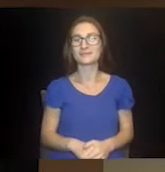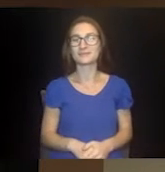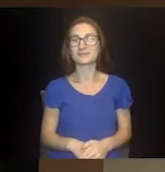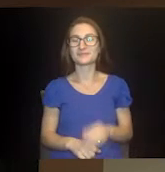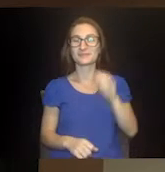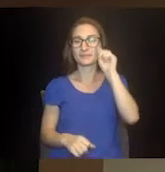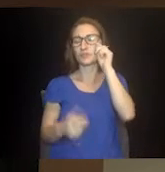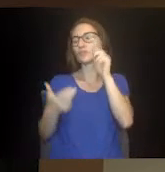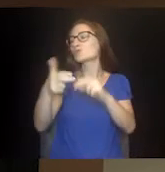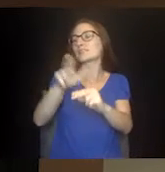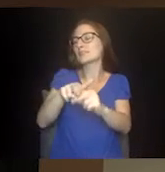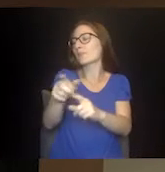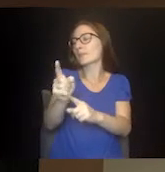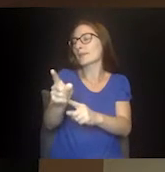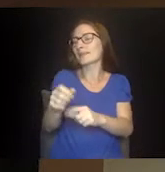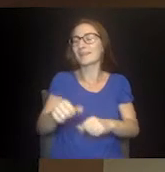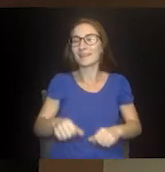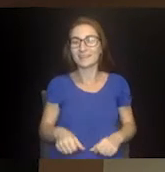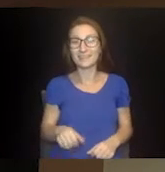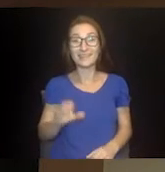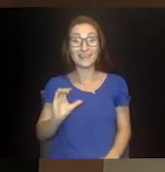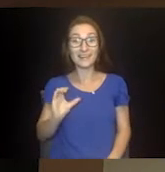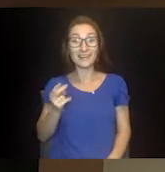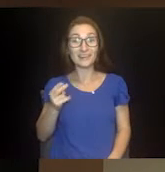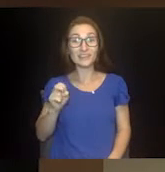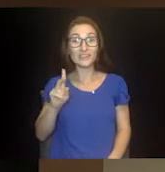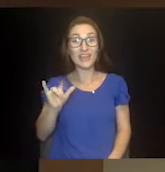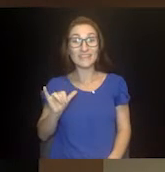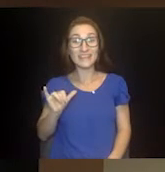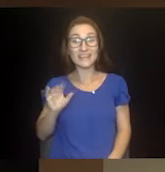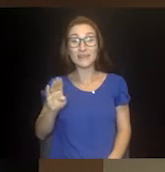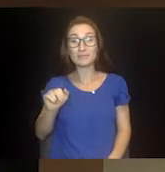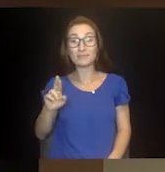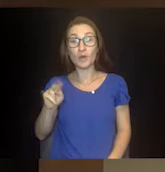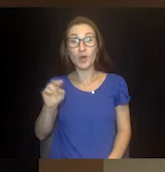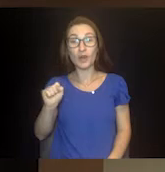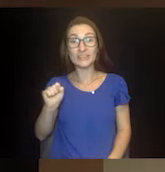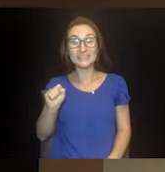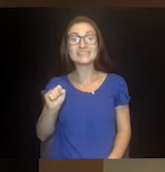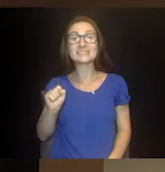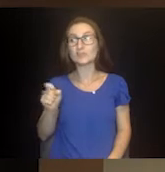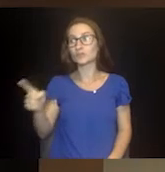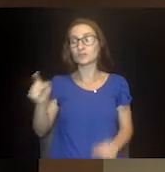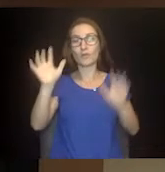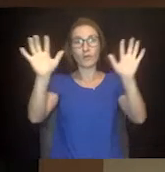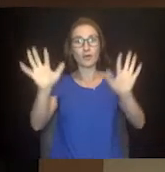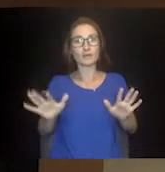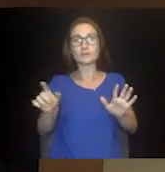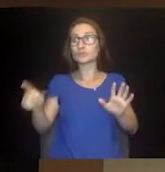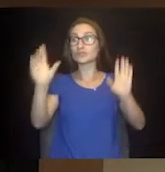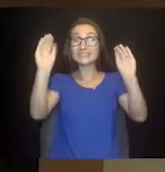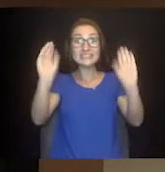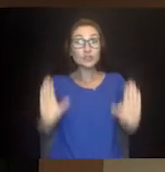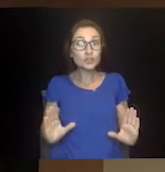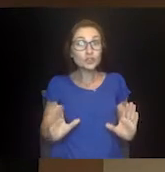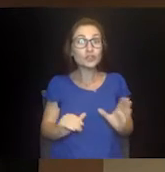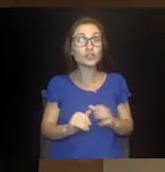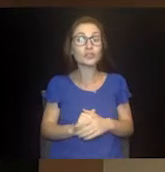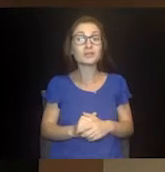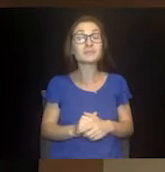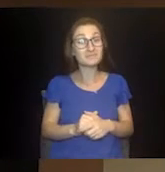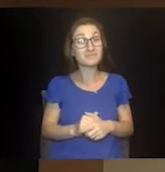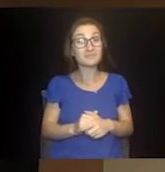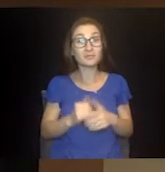real quick, okay? All right, just sit down for a minute. So this is Chevy Barnes. She is awesome. She's